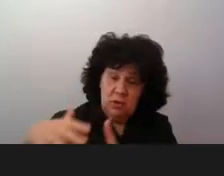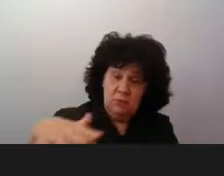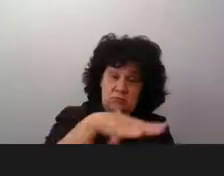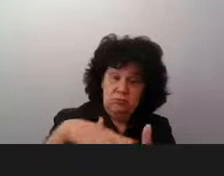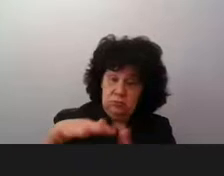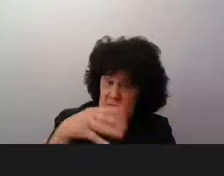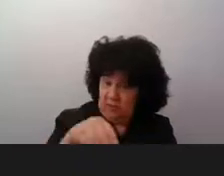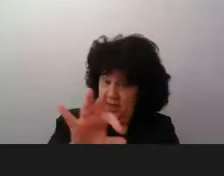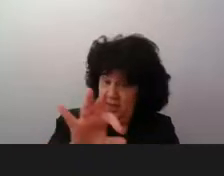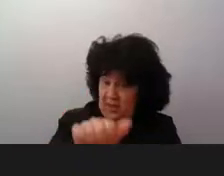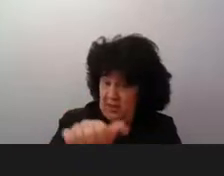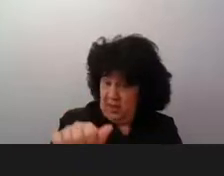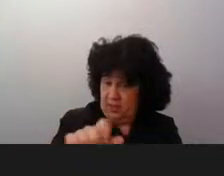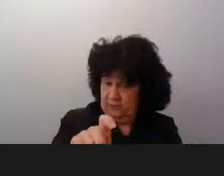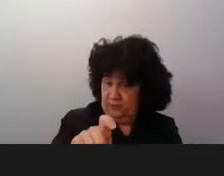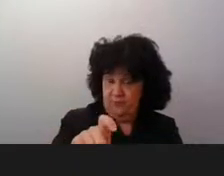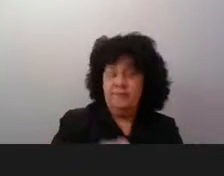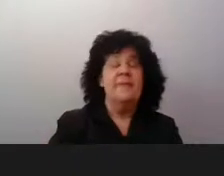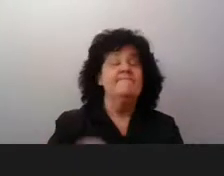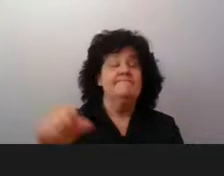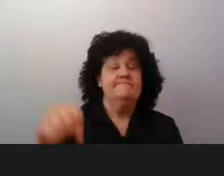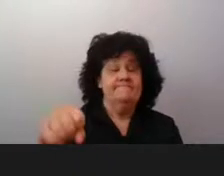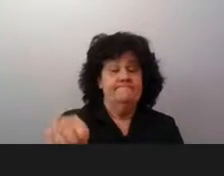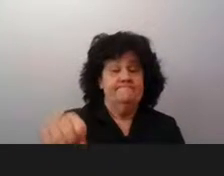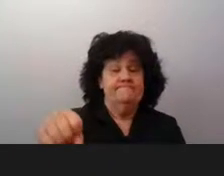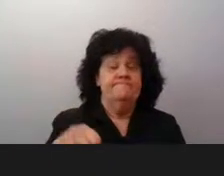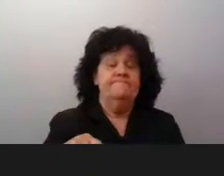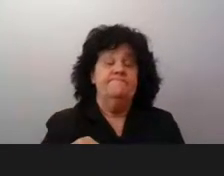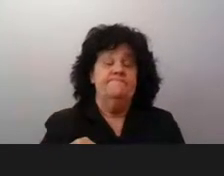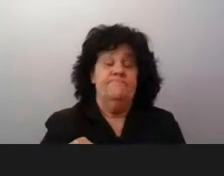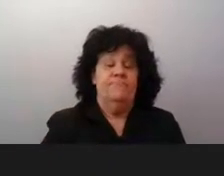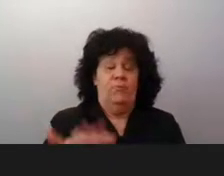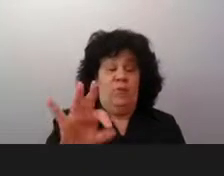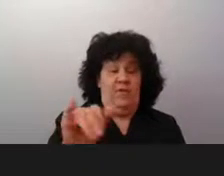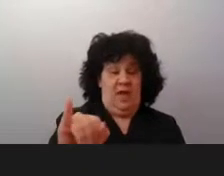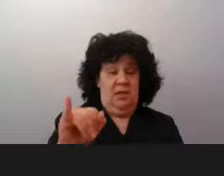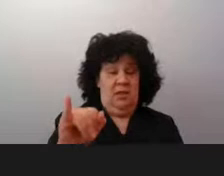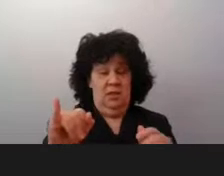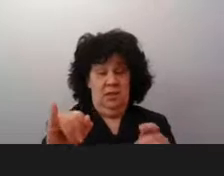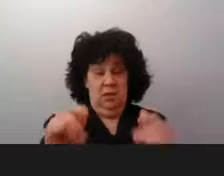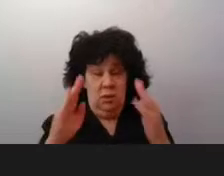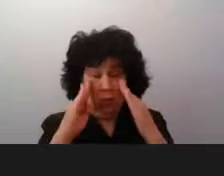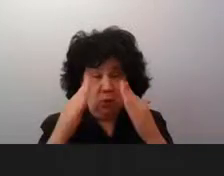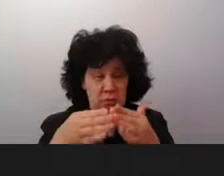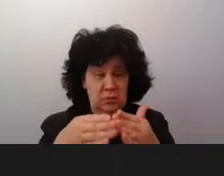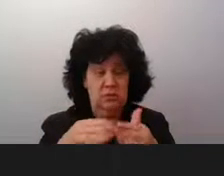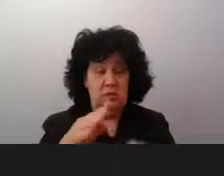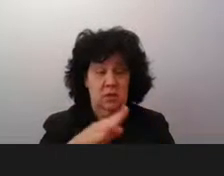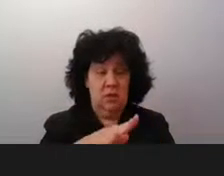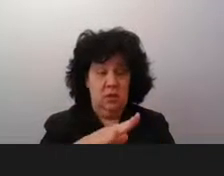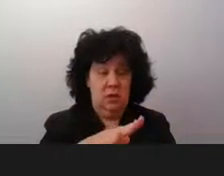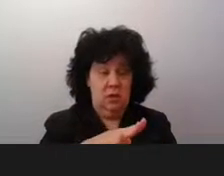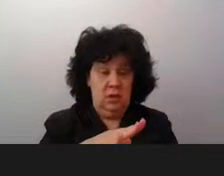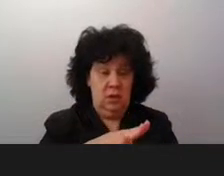included in that. So FAI's mission is focusing on the chief financial officer organization, the